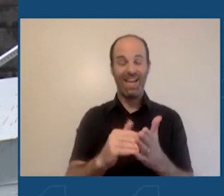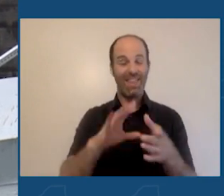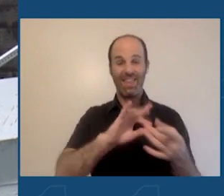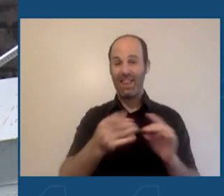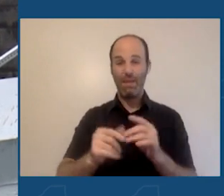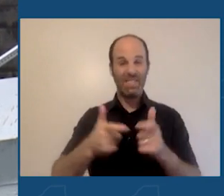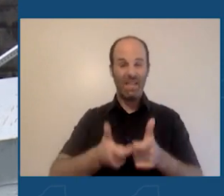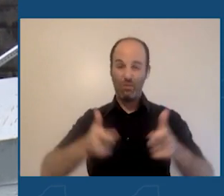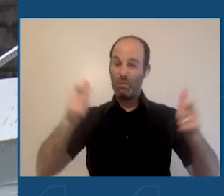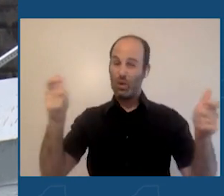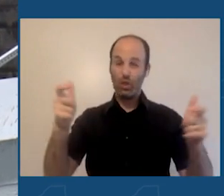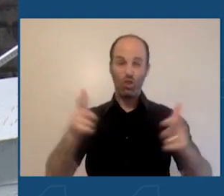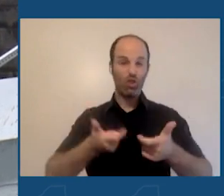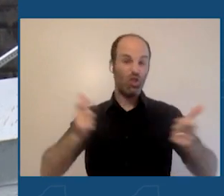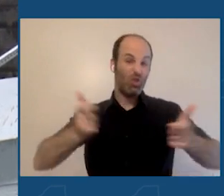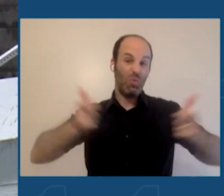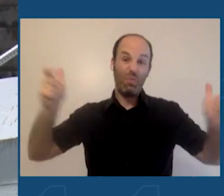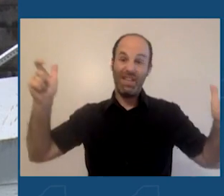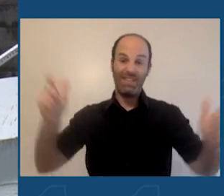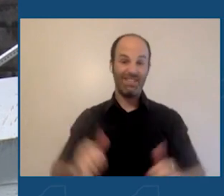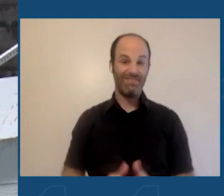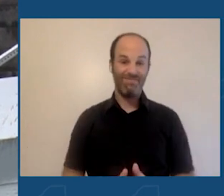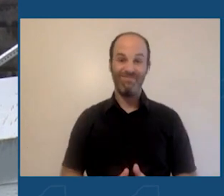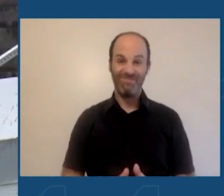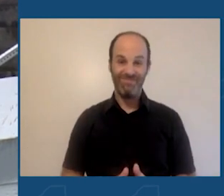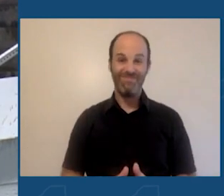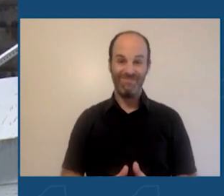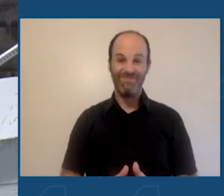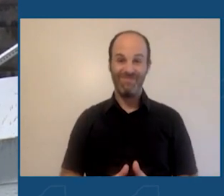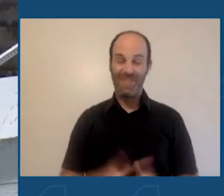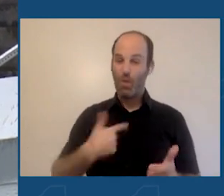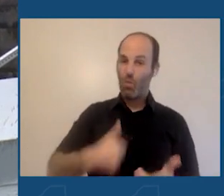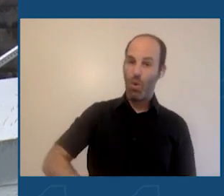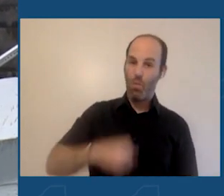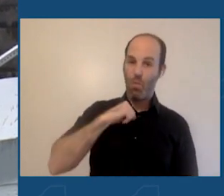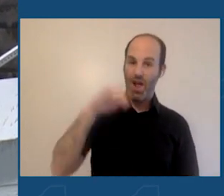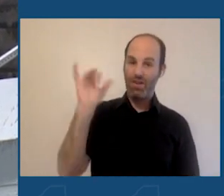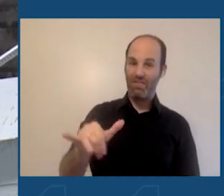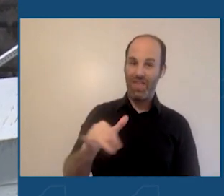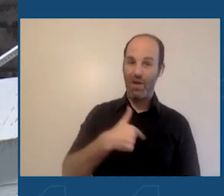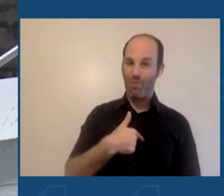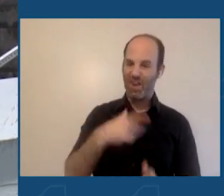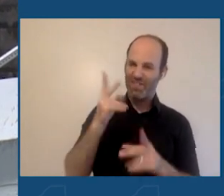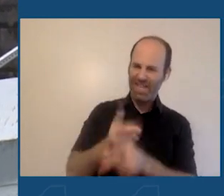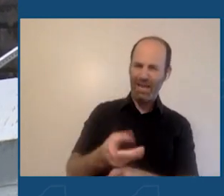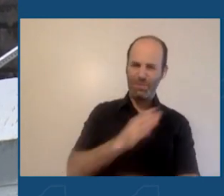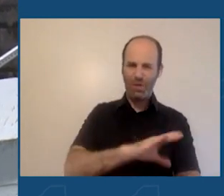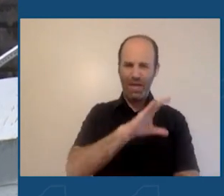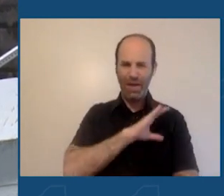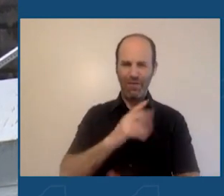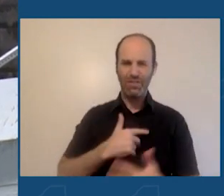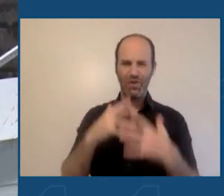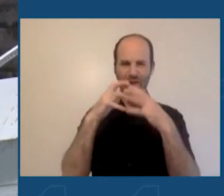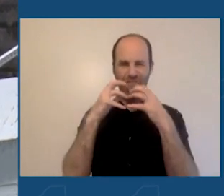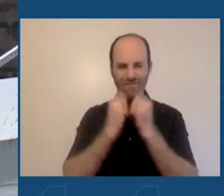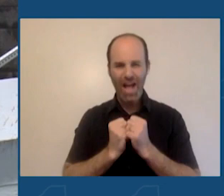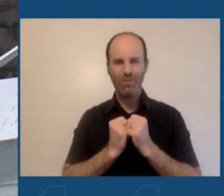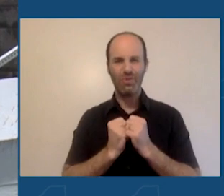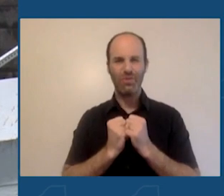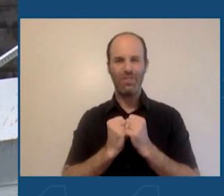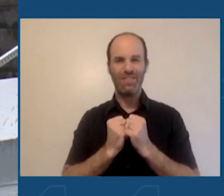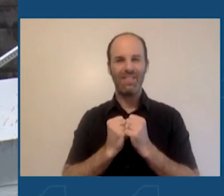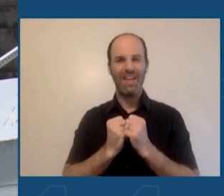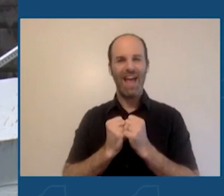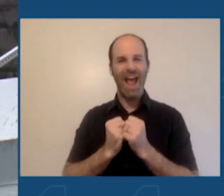much. But we're proud of that. We've kept our character, our values, and the expansion